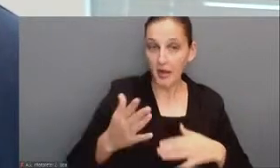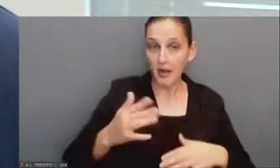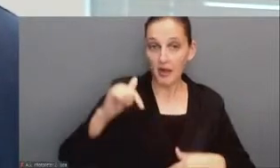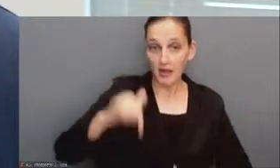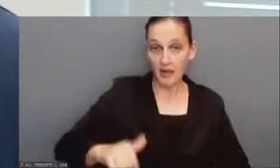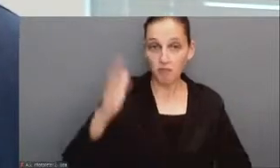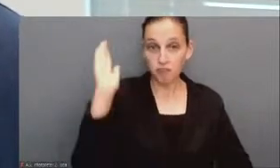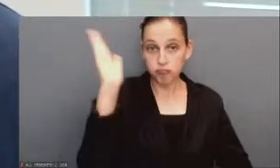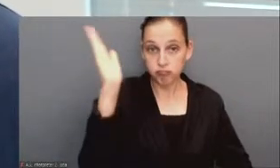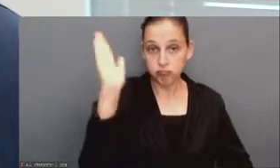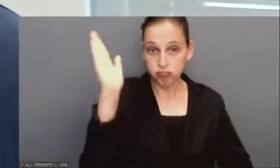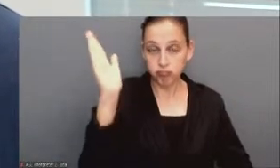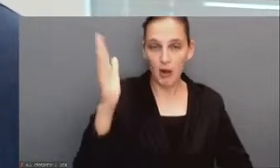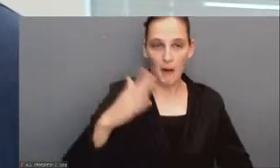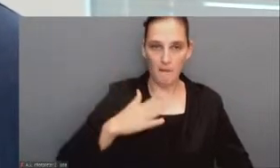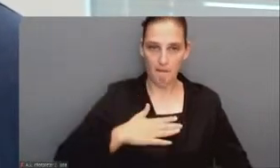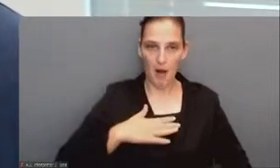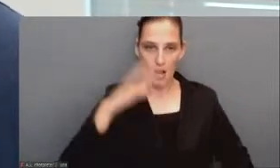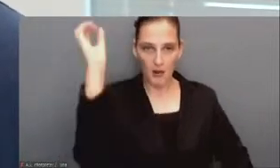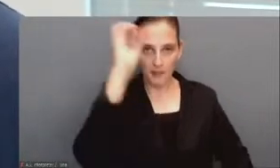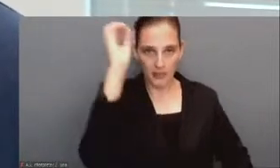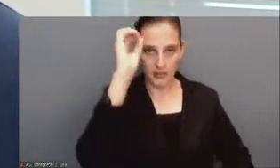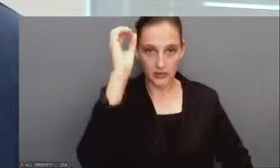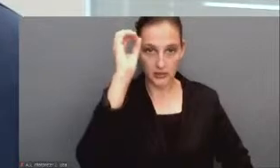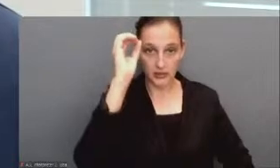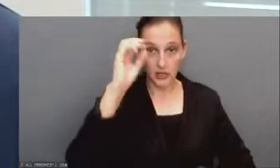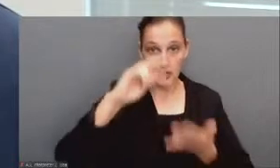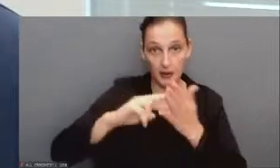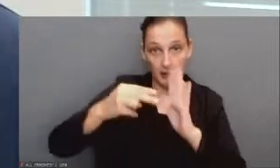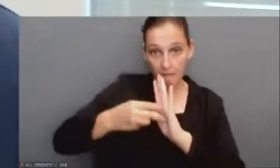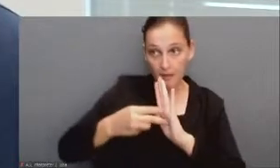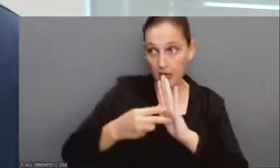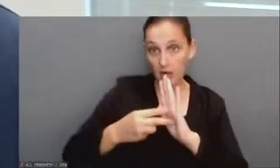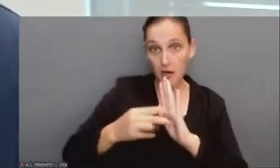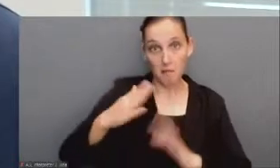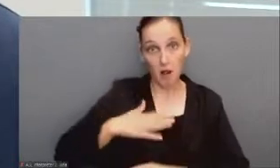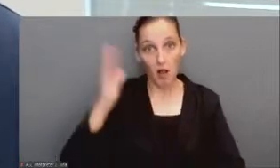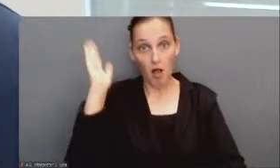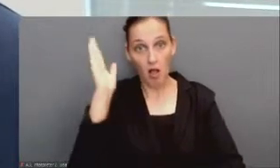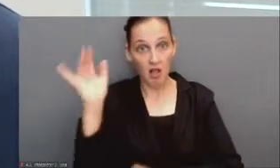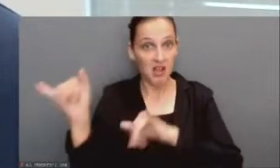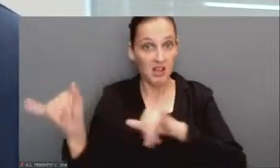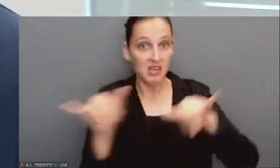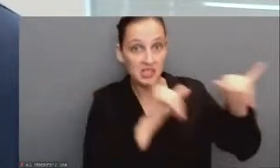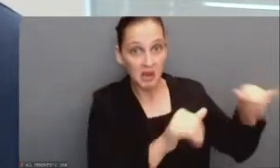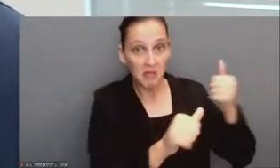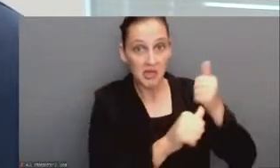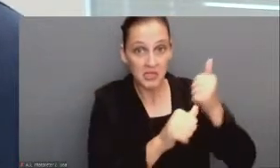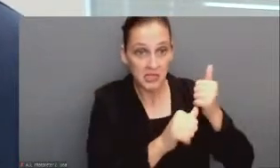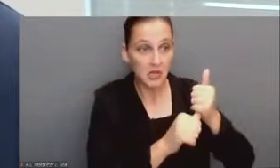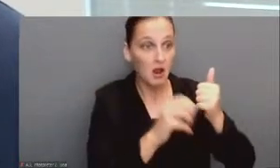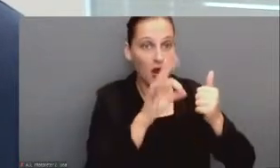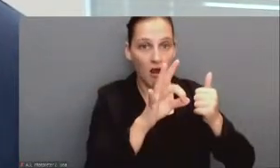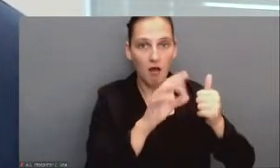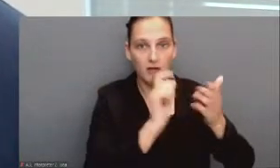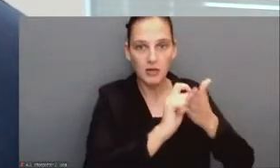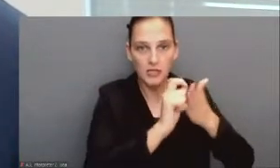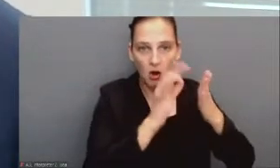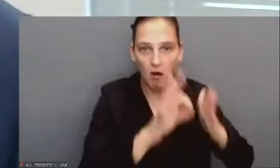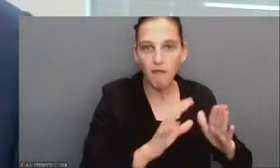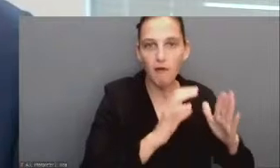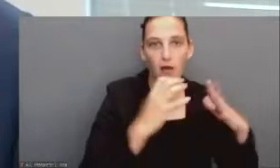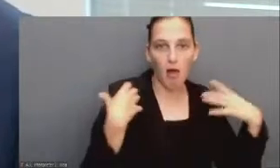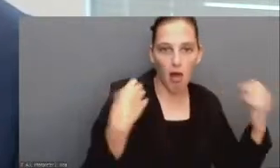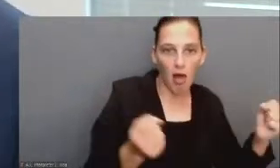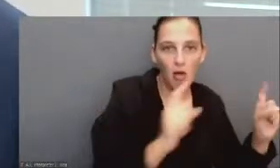are strictly my own and don't represent the opinion, views, or policies of the Office of the Assistant Secretary for Health, Office of Minority Health, or Department of Health and Human